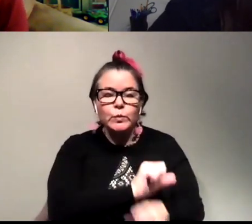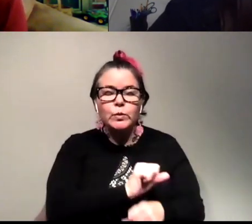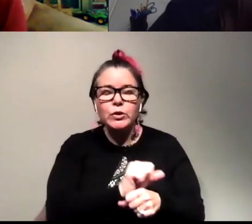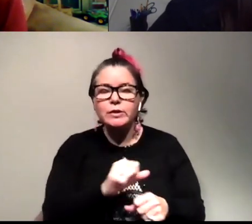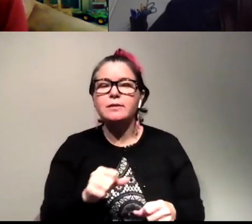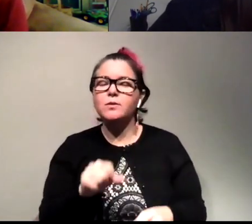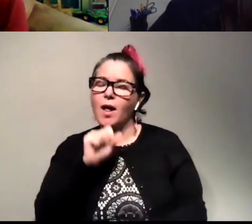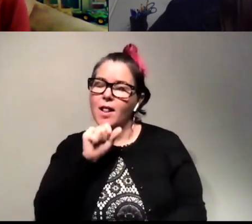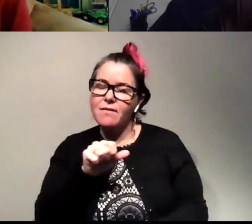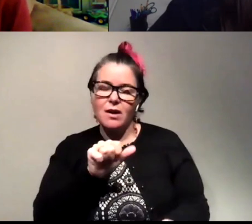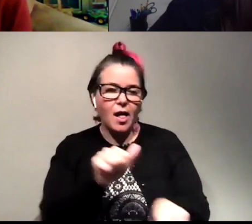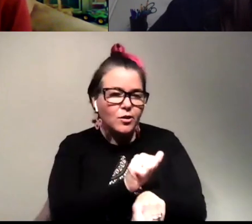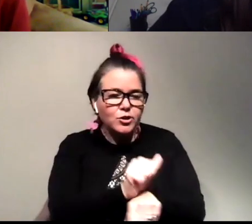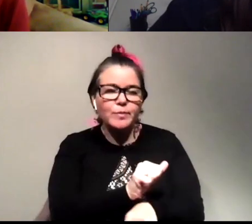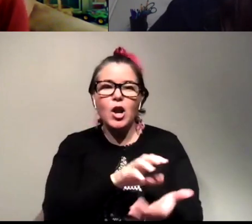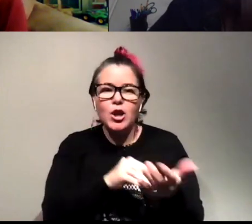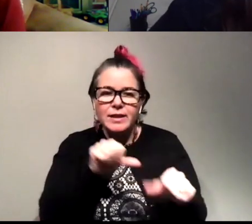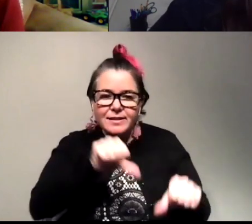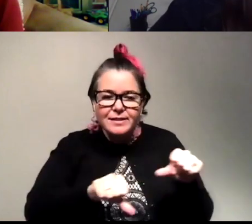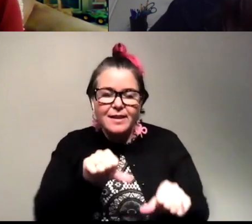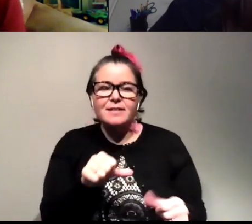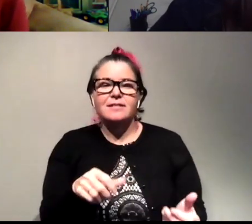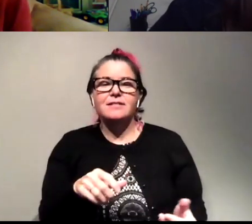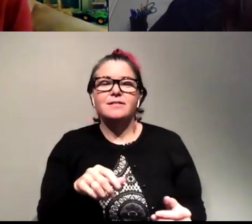doing algebra and learning science and